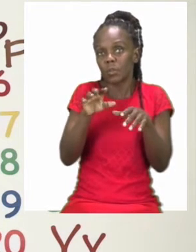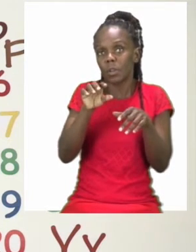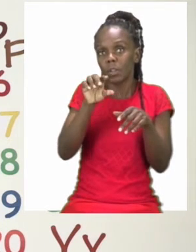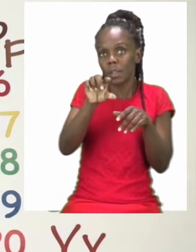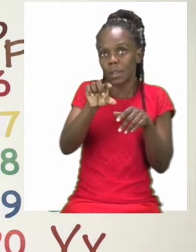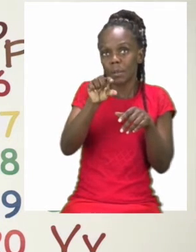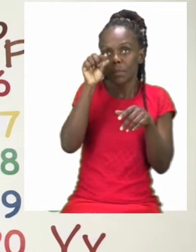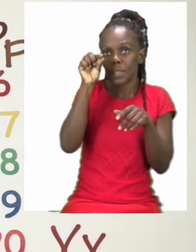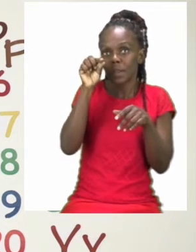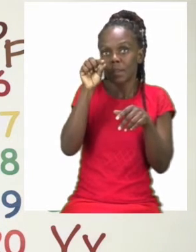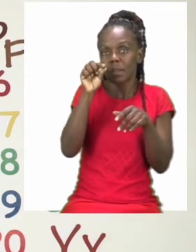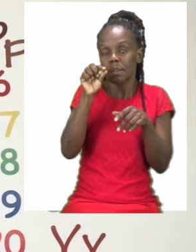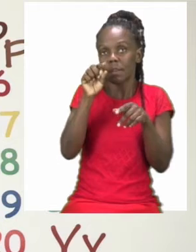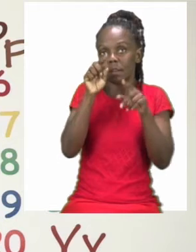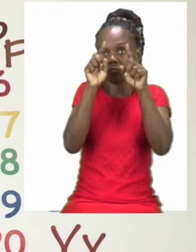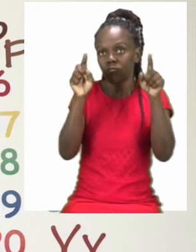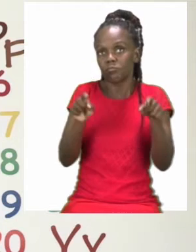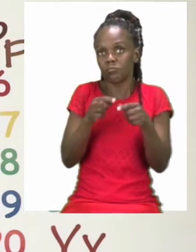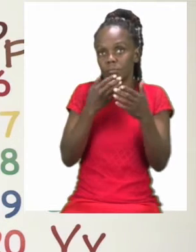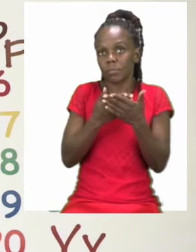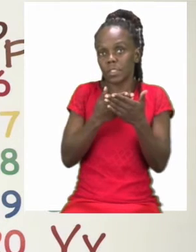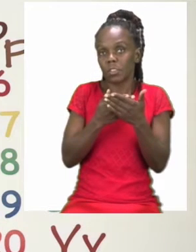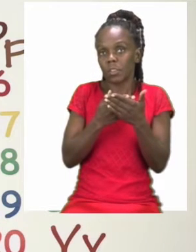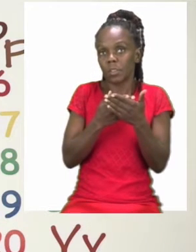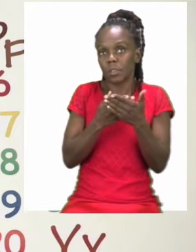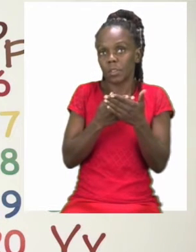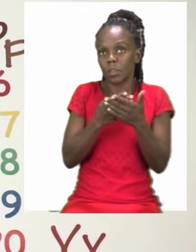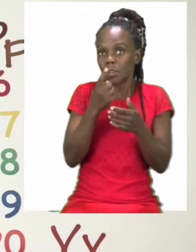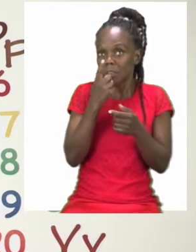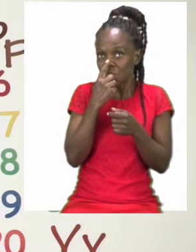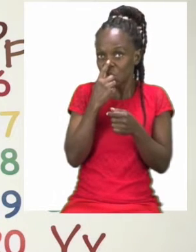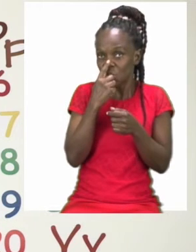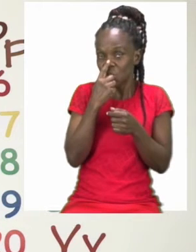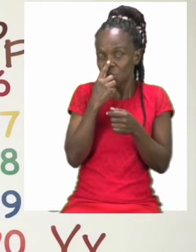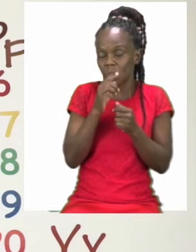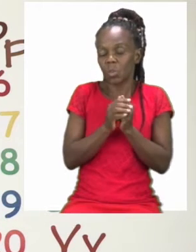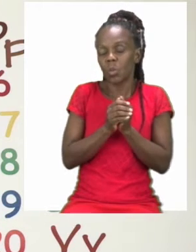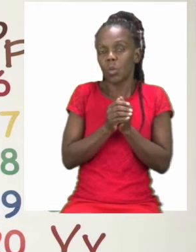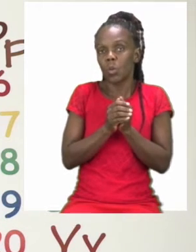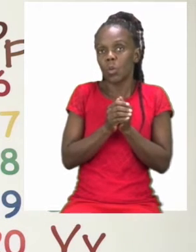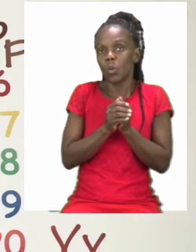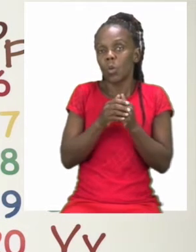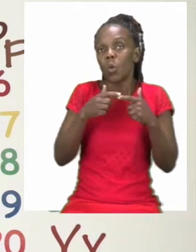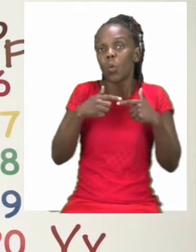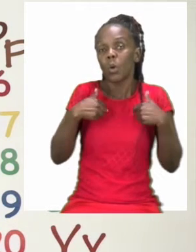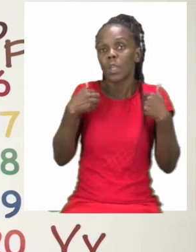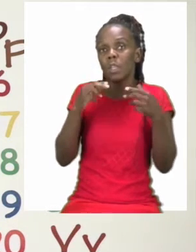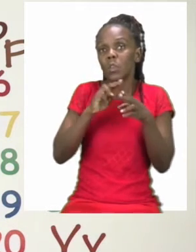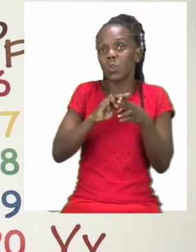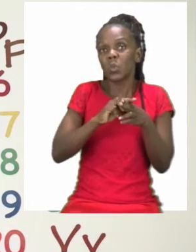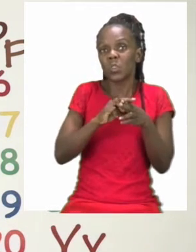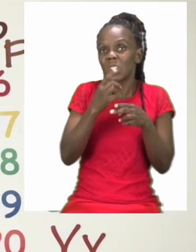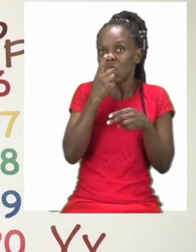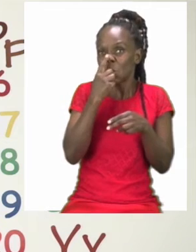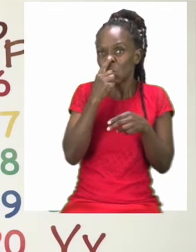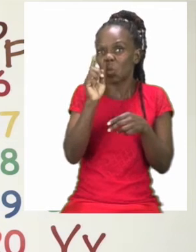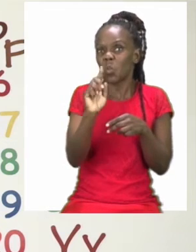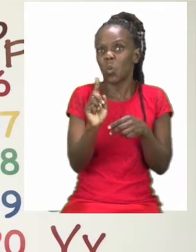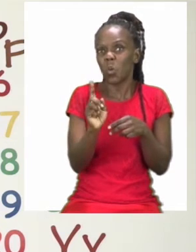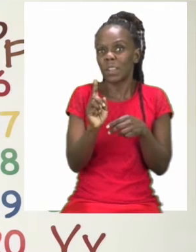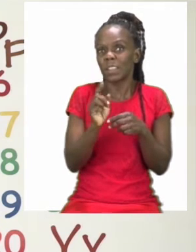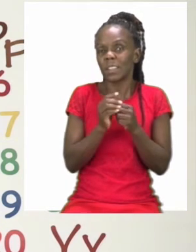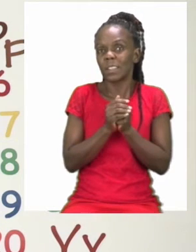nose. Now the nose is very special. We only have one nose and it is in the center of